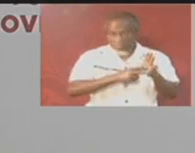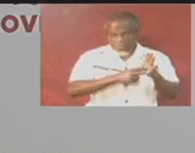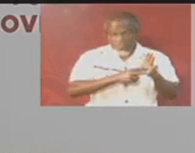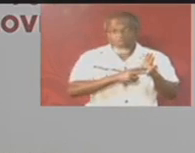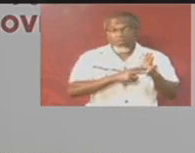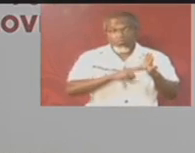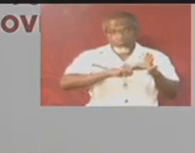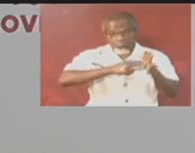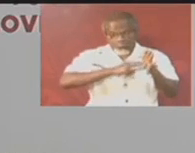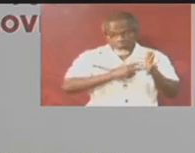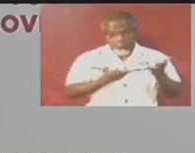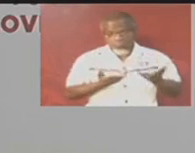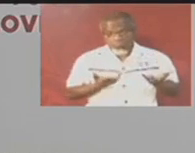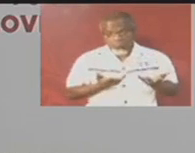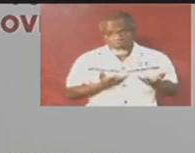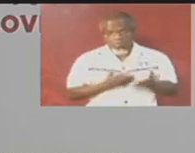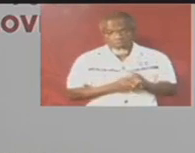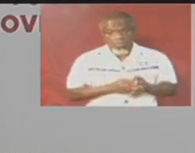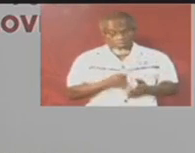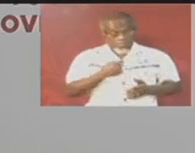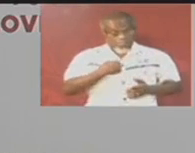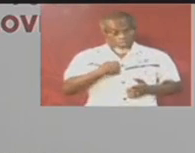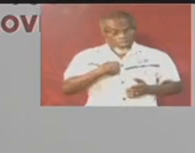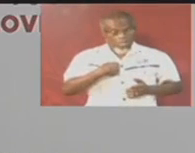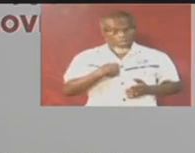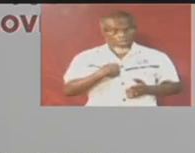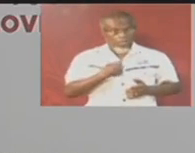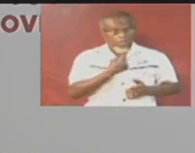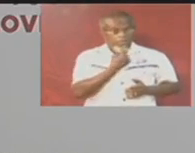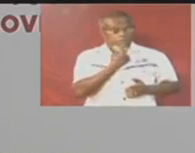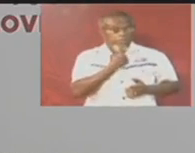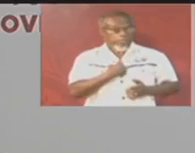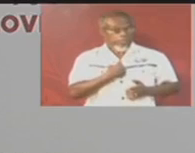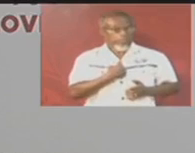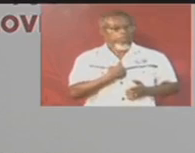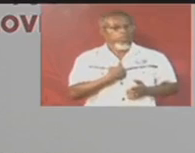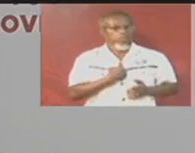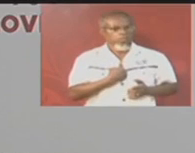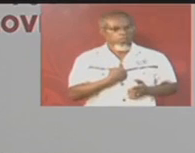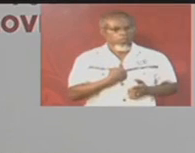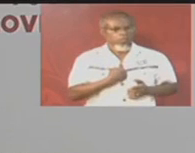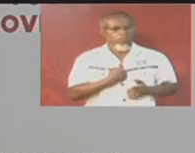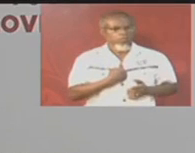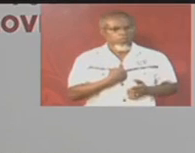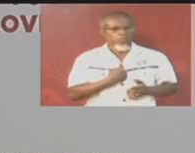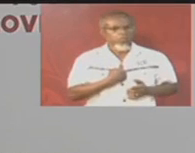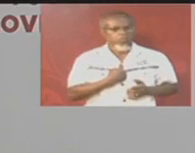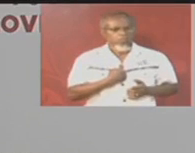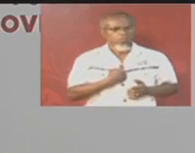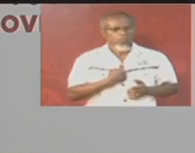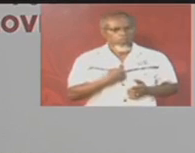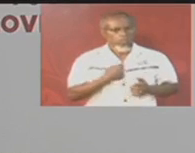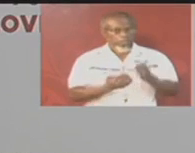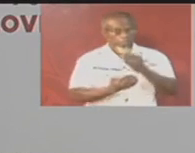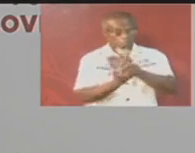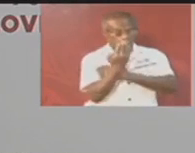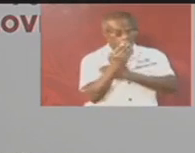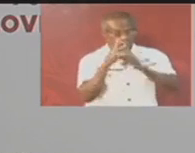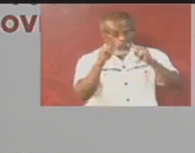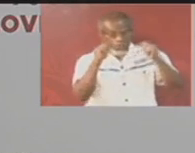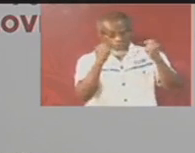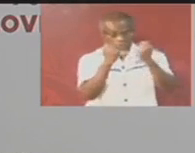Minister Dayal Singh, I have been mandated by the team that met to look at